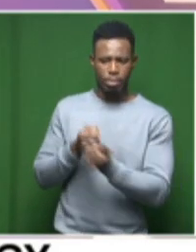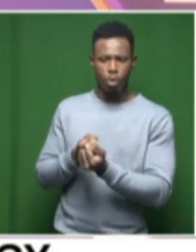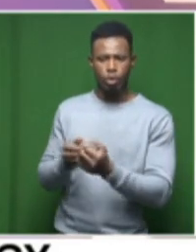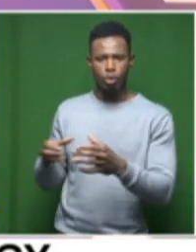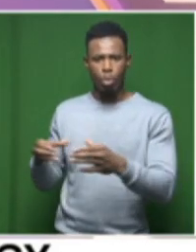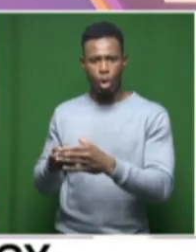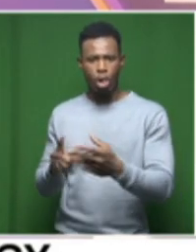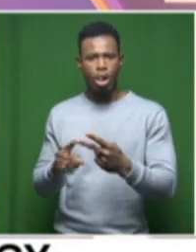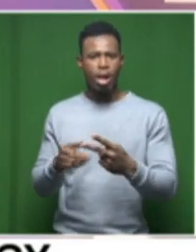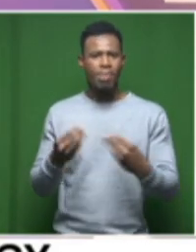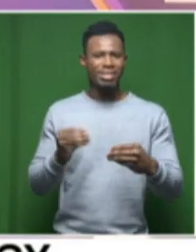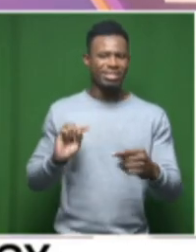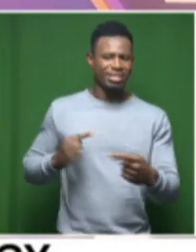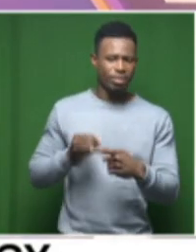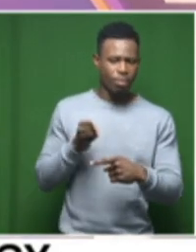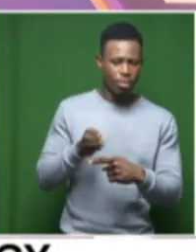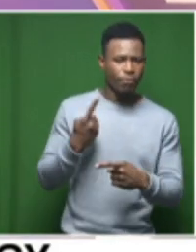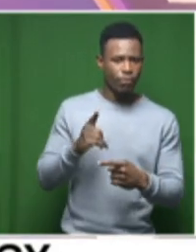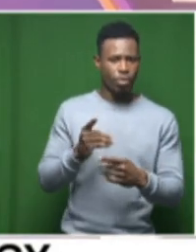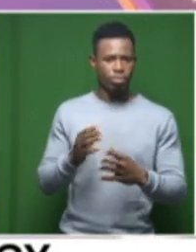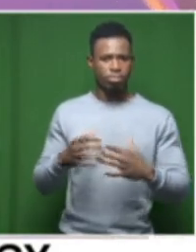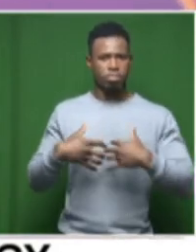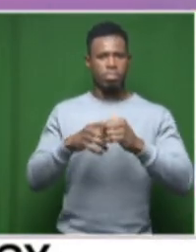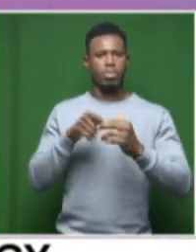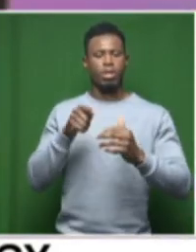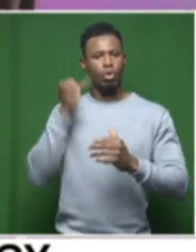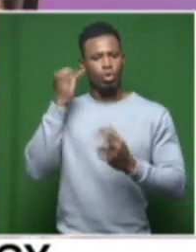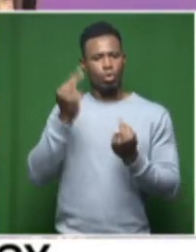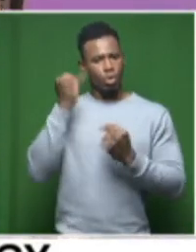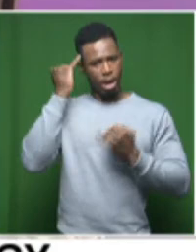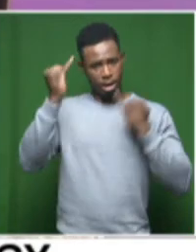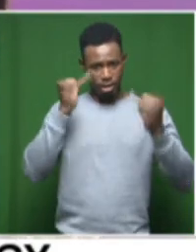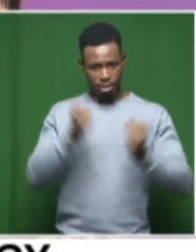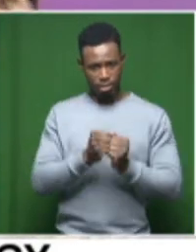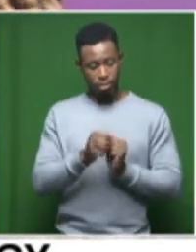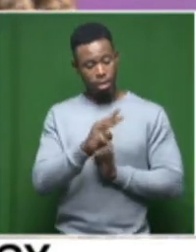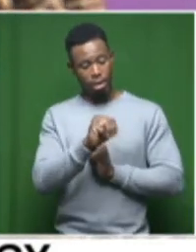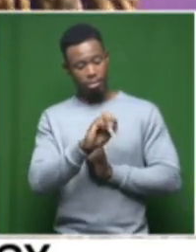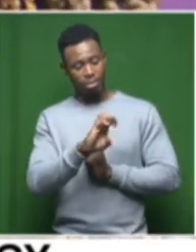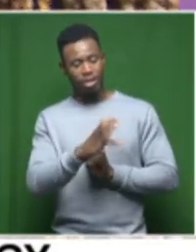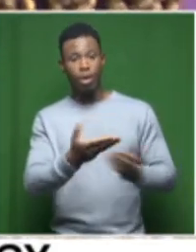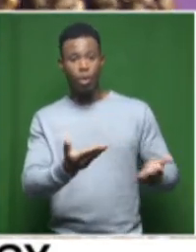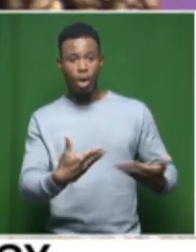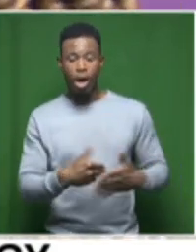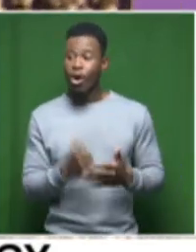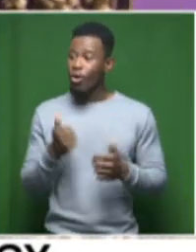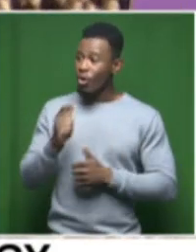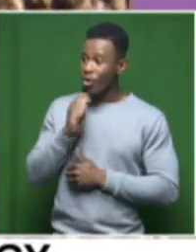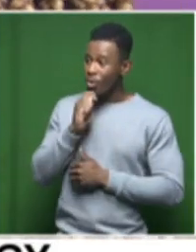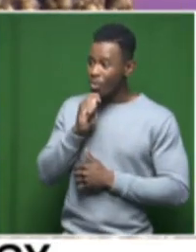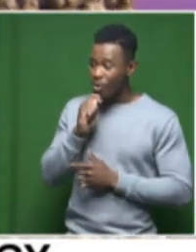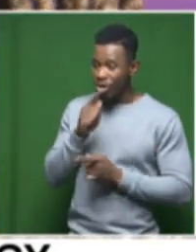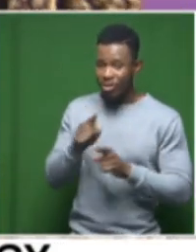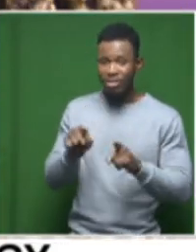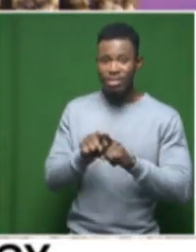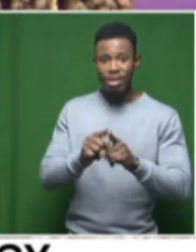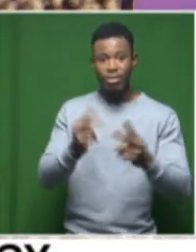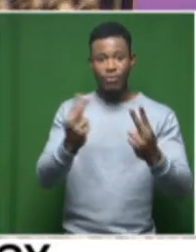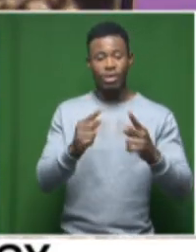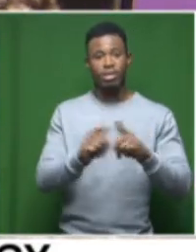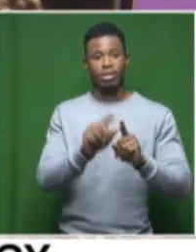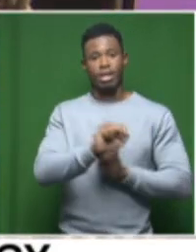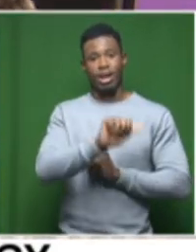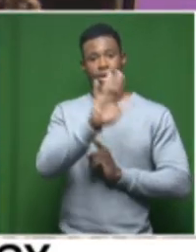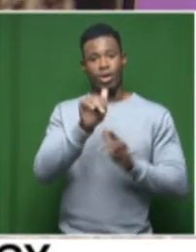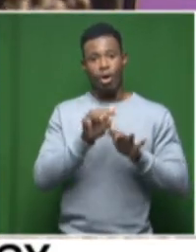take up this innovations. MEC, welcome. Thank you. Good morning, Kamo, yes. The viewers and South Africa at large.